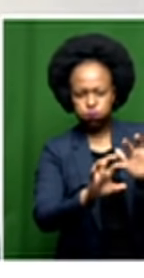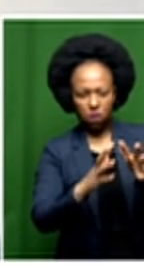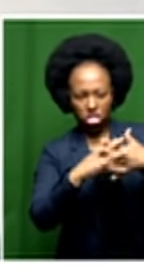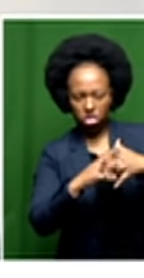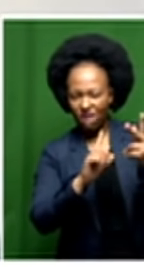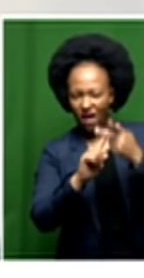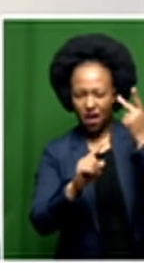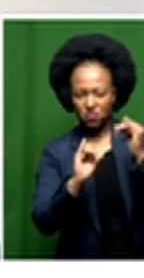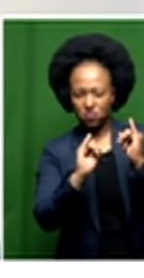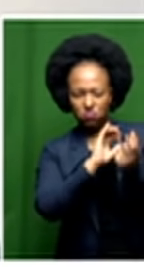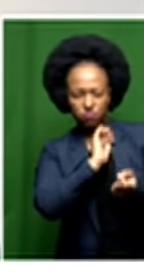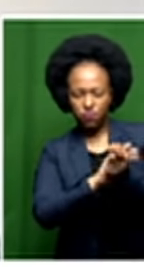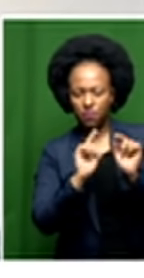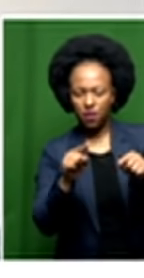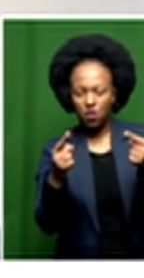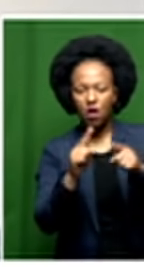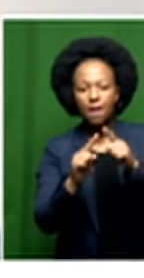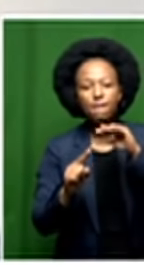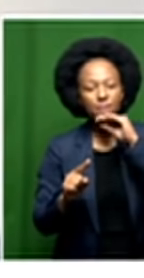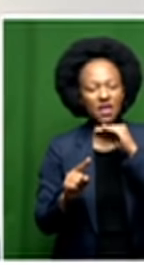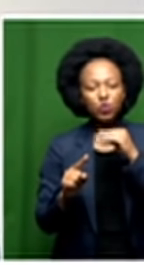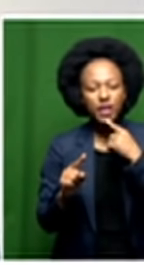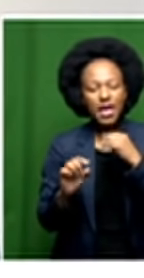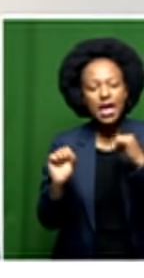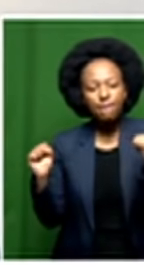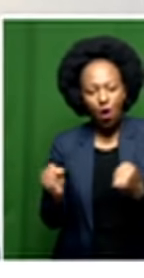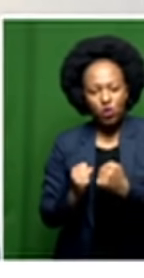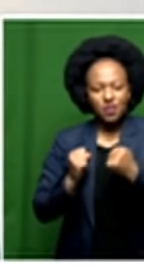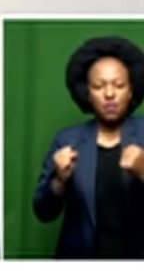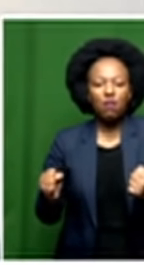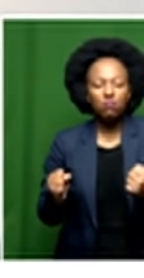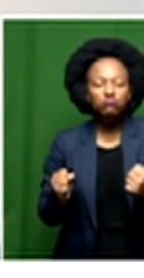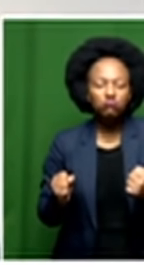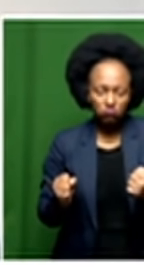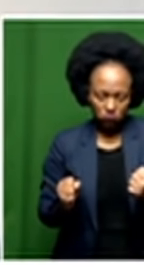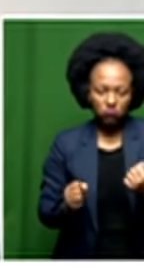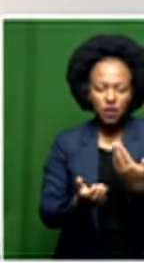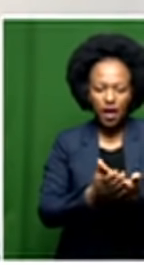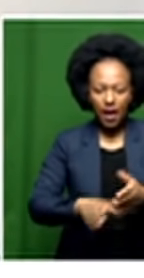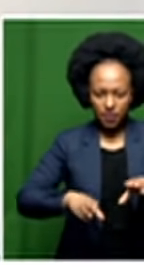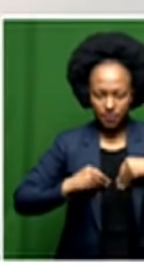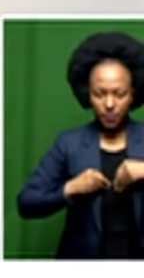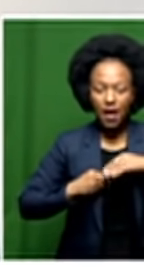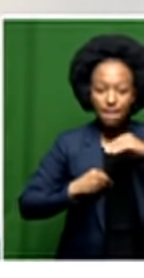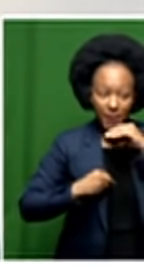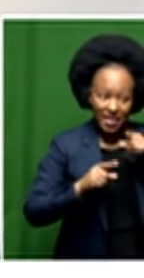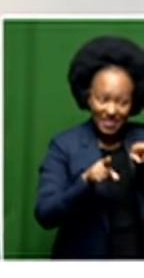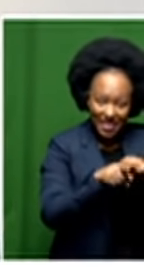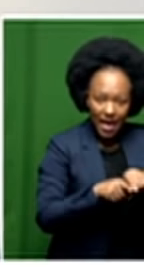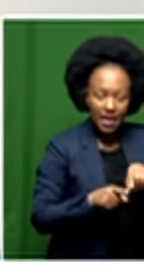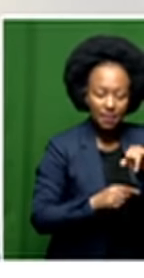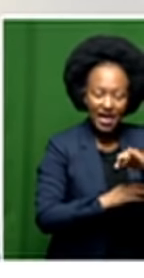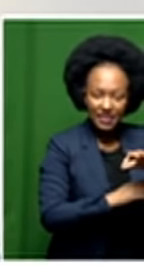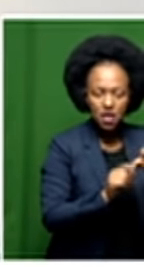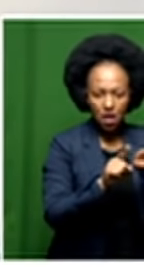contract law recognizes the doctrine of supervening impossibility. The IEC today will try and persuade the Constitutional Court that it